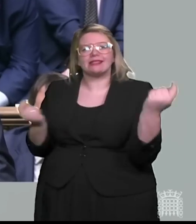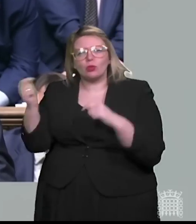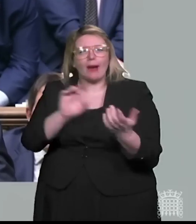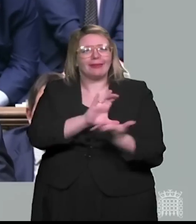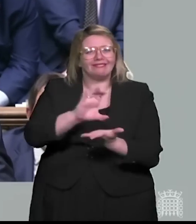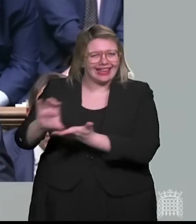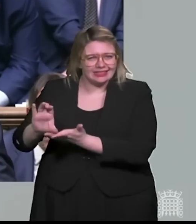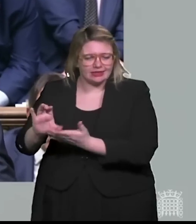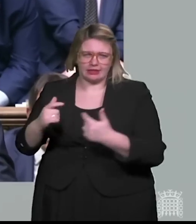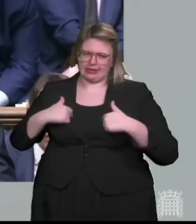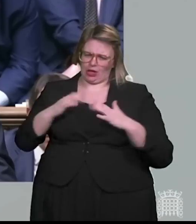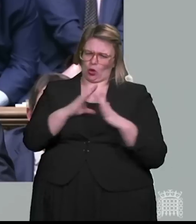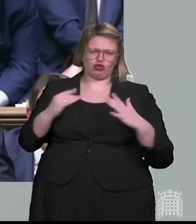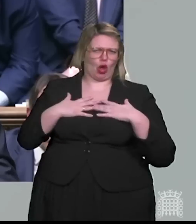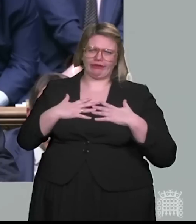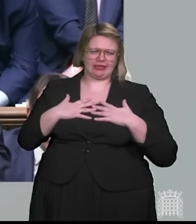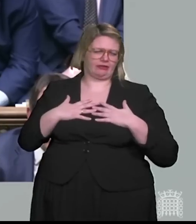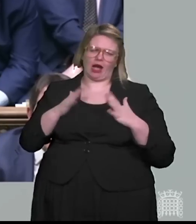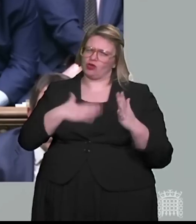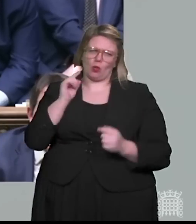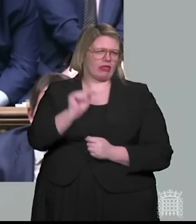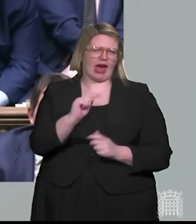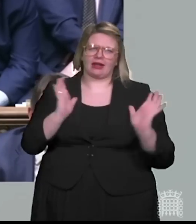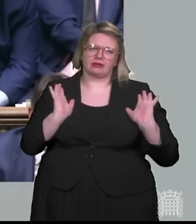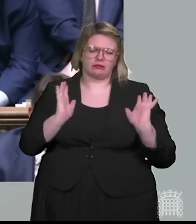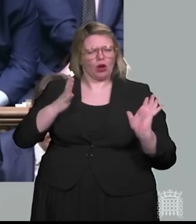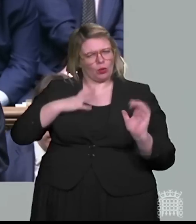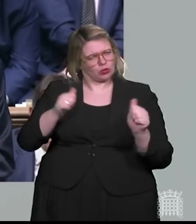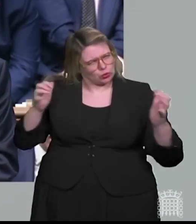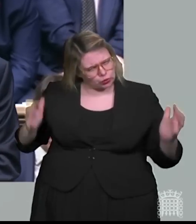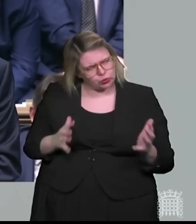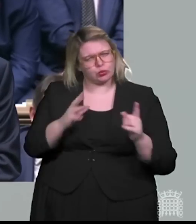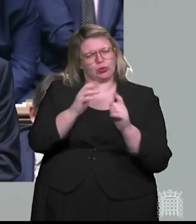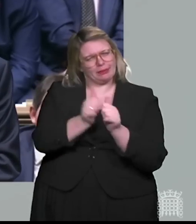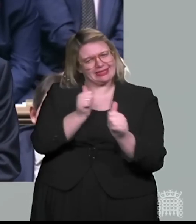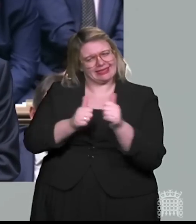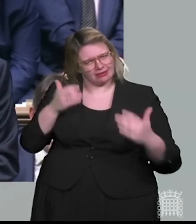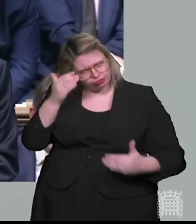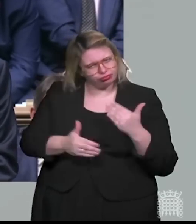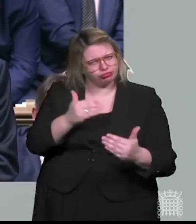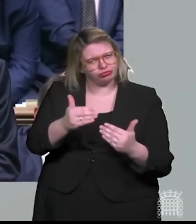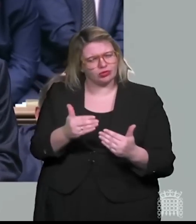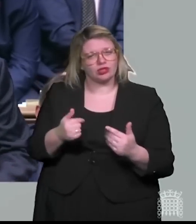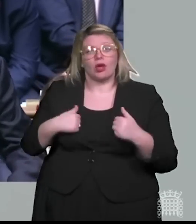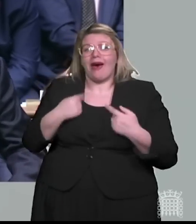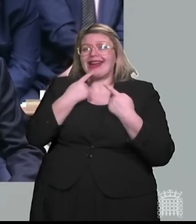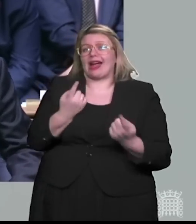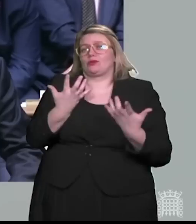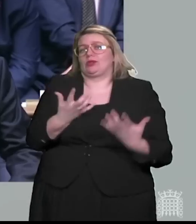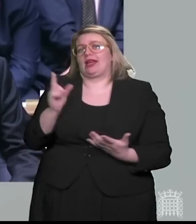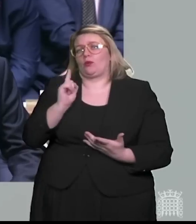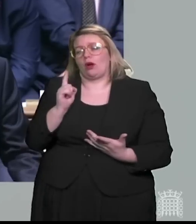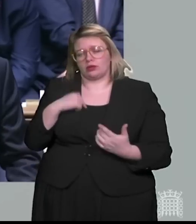a Conservative, I could not allow that to happen. So today I can announce we will introduce a